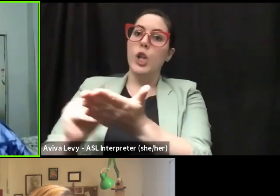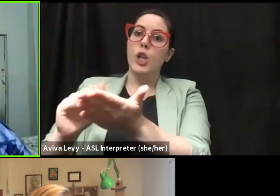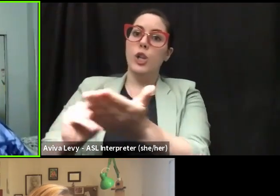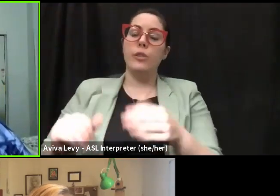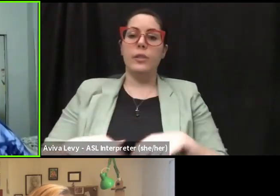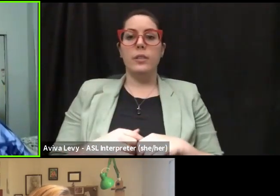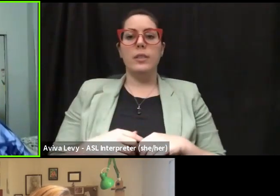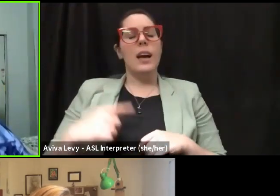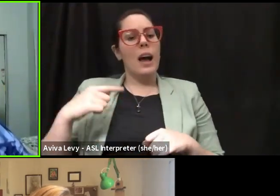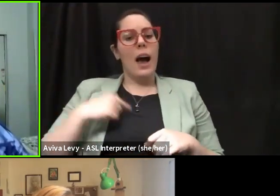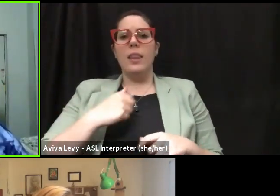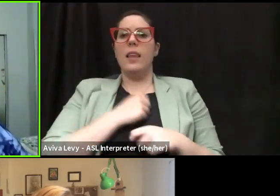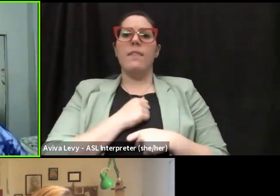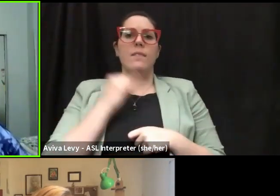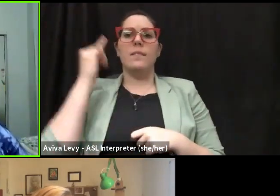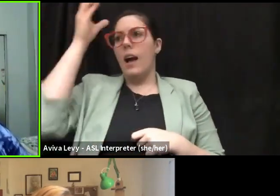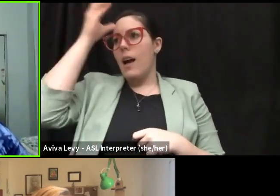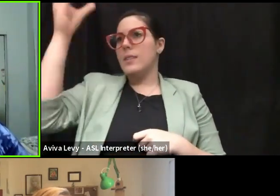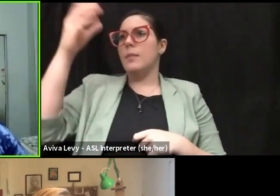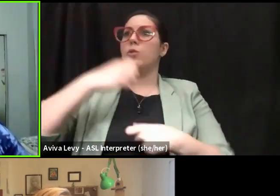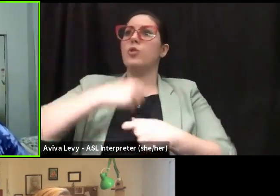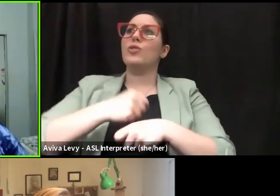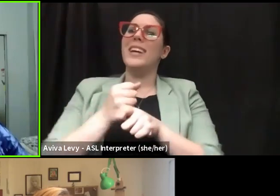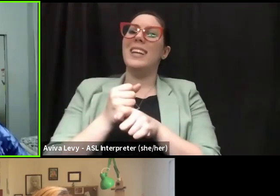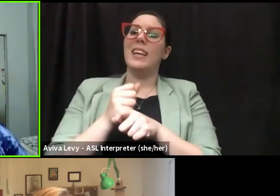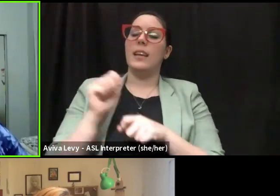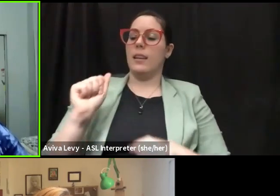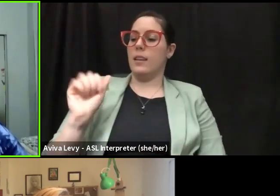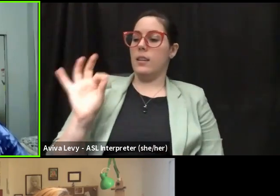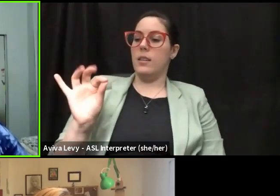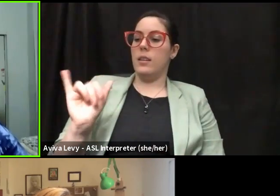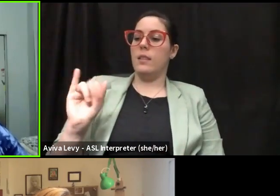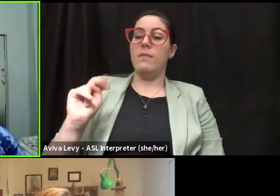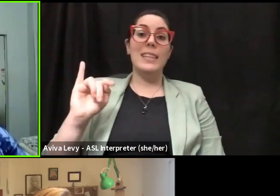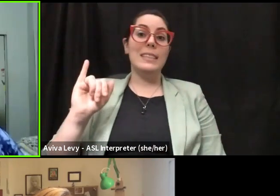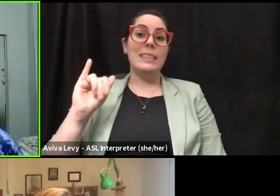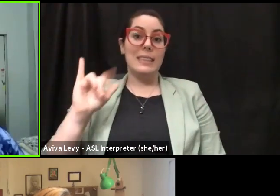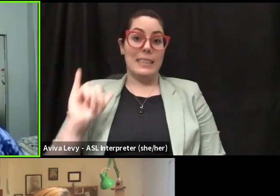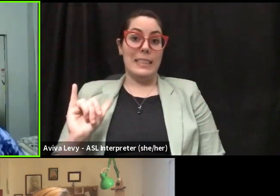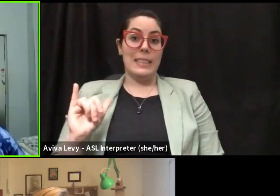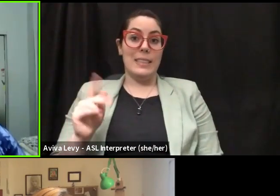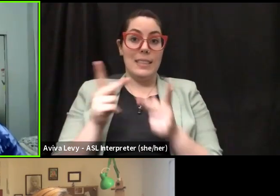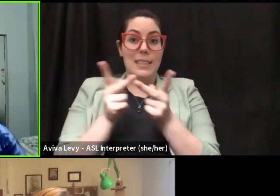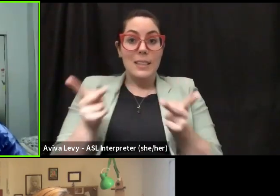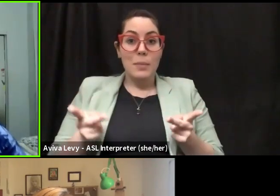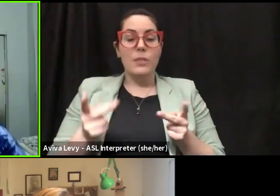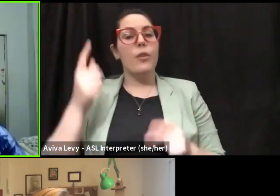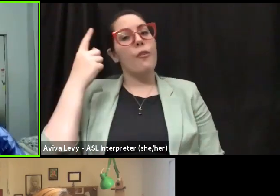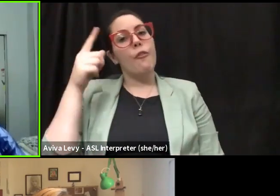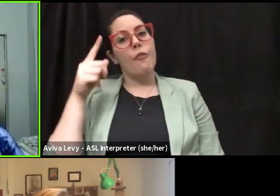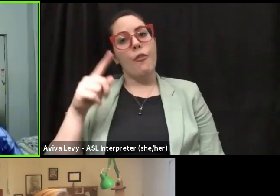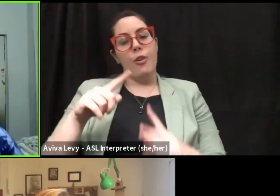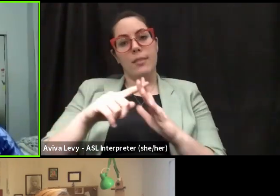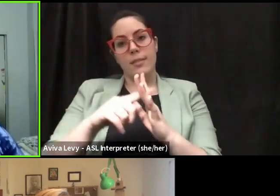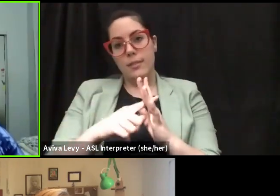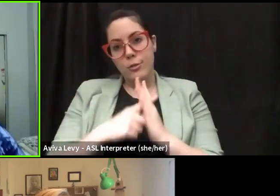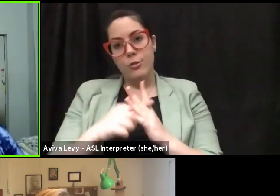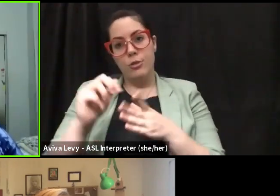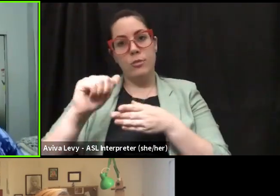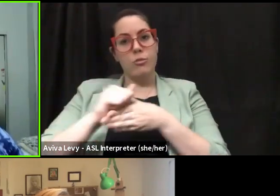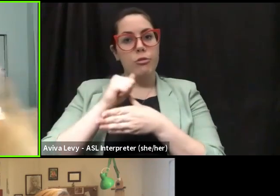of creating affinity space for the initial training of